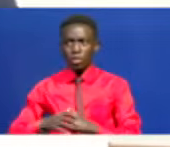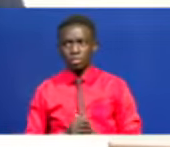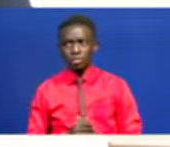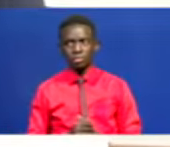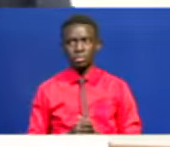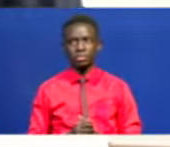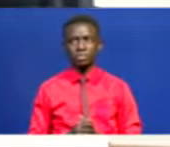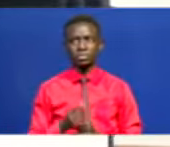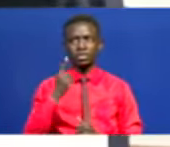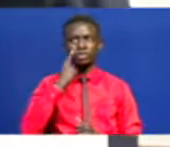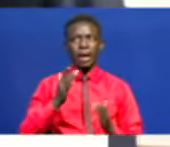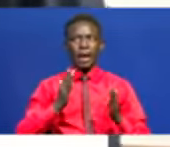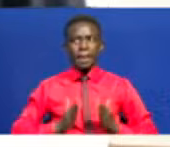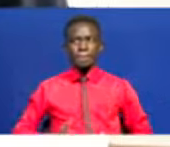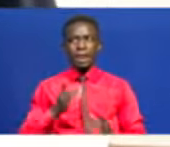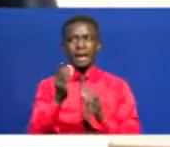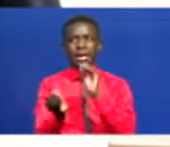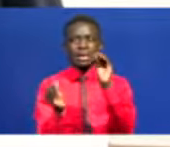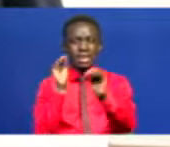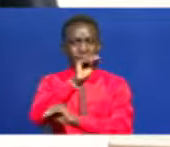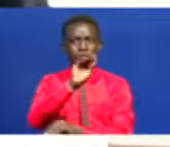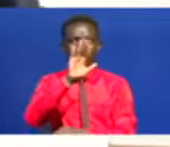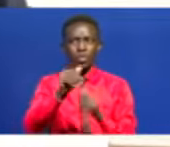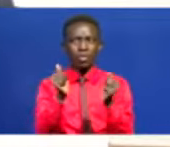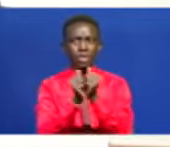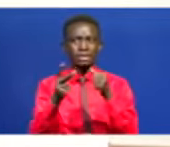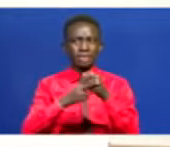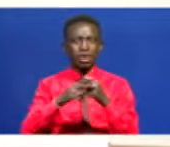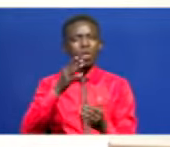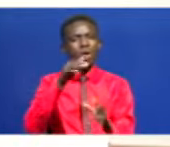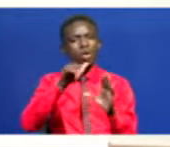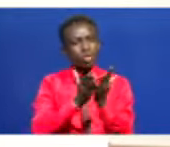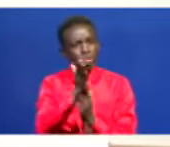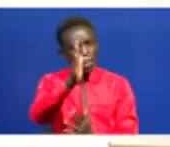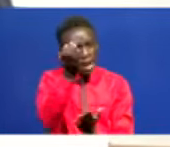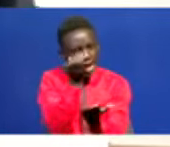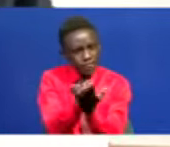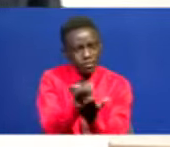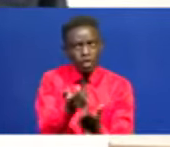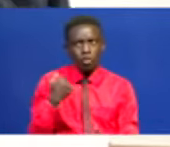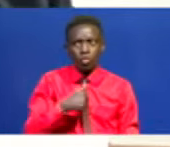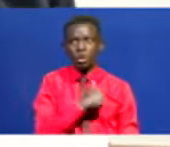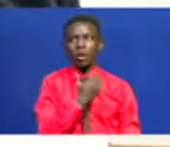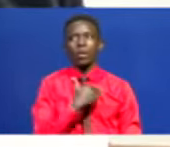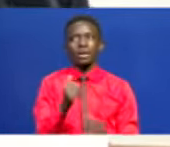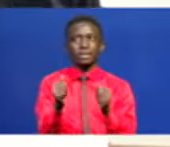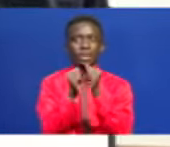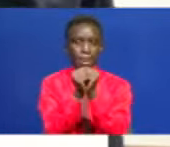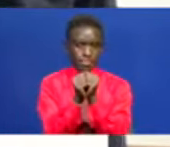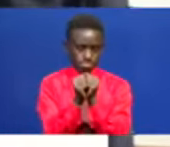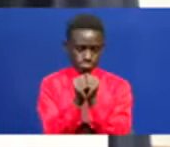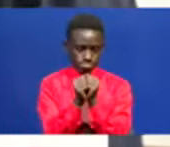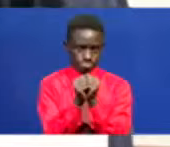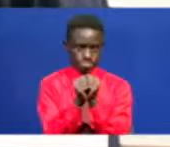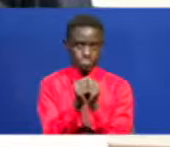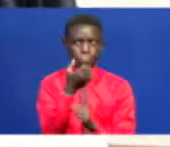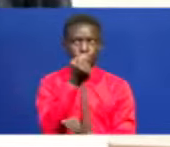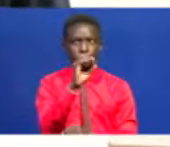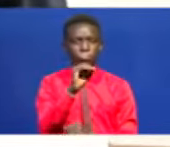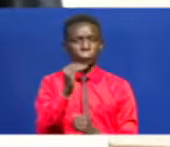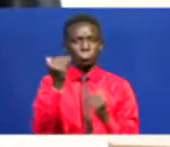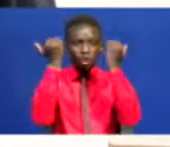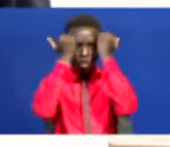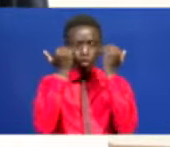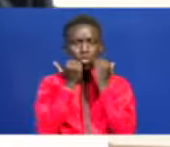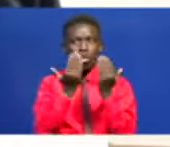cancelled and replaced it with 7. In your evidence before this court, you want 10. So the court, how many days do you